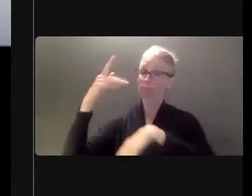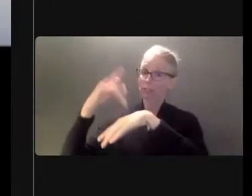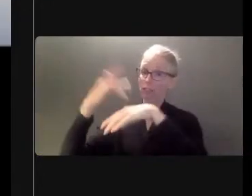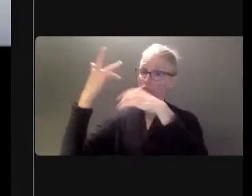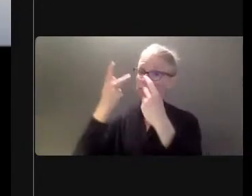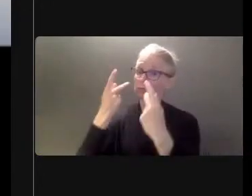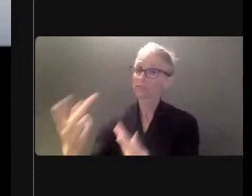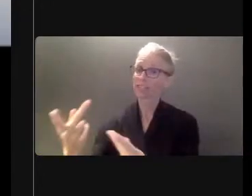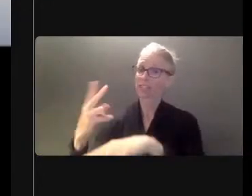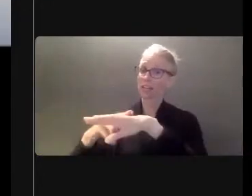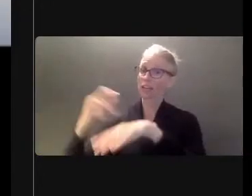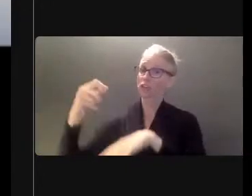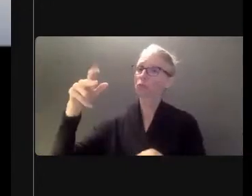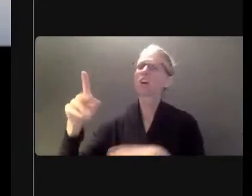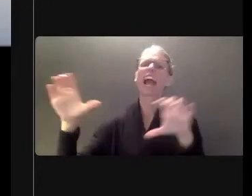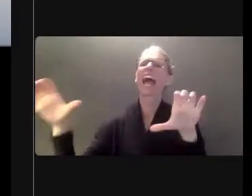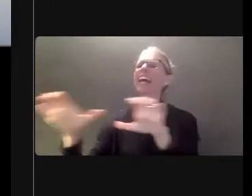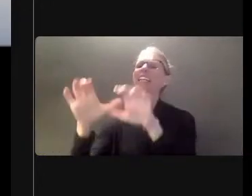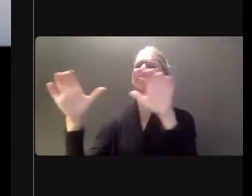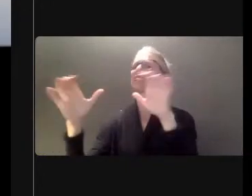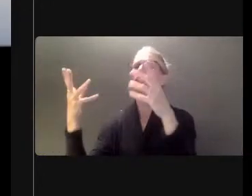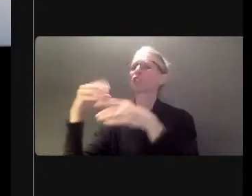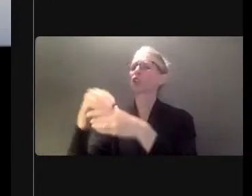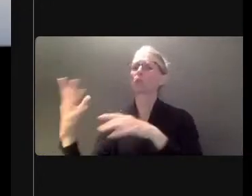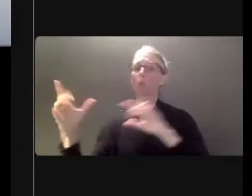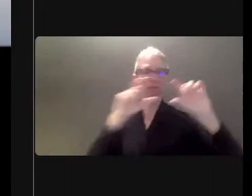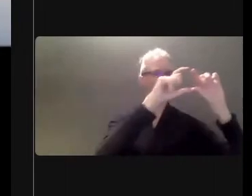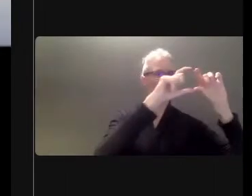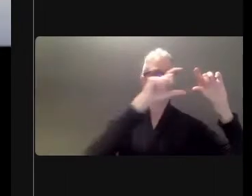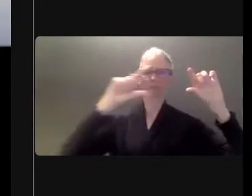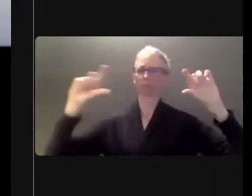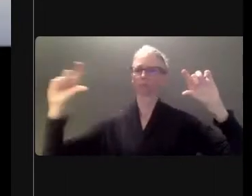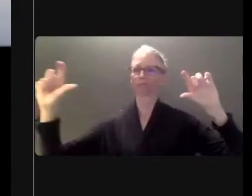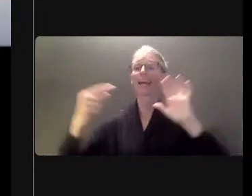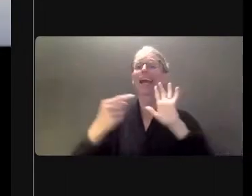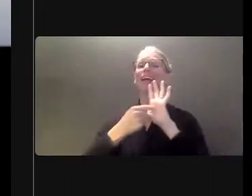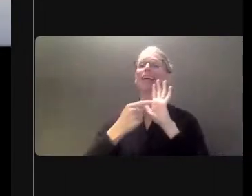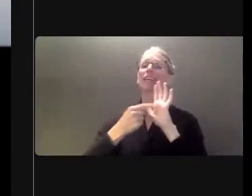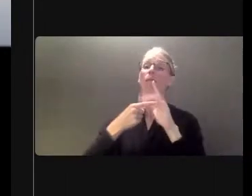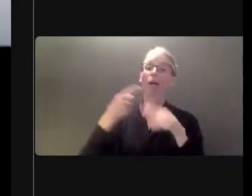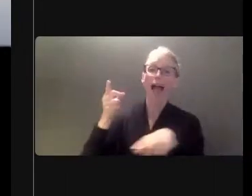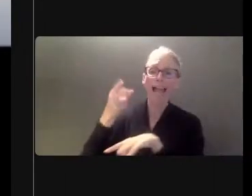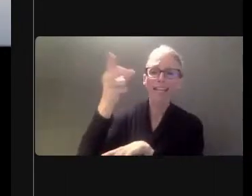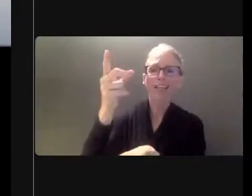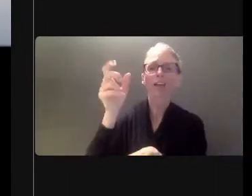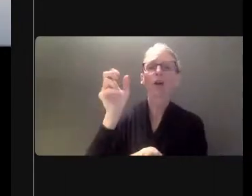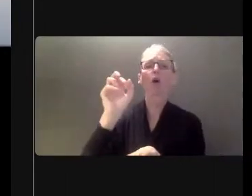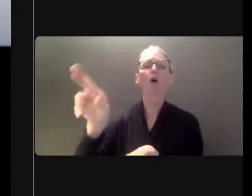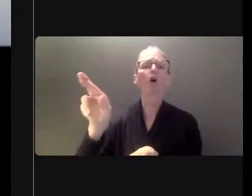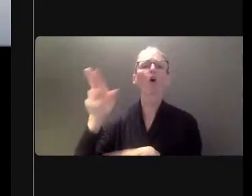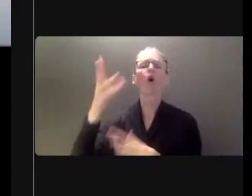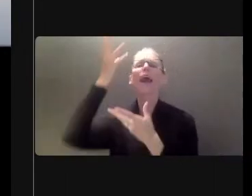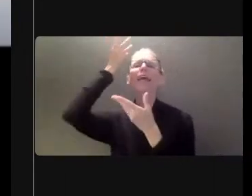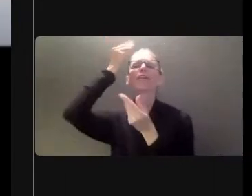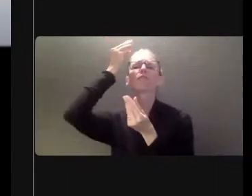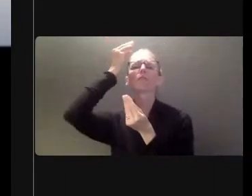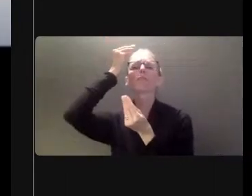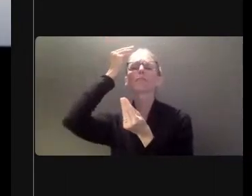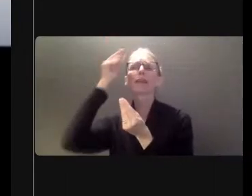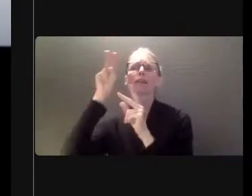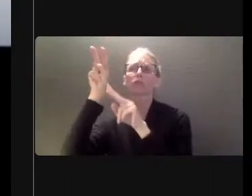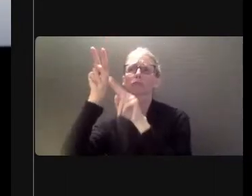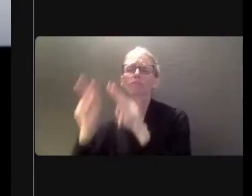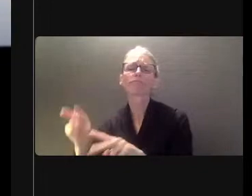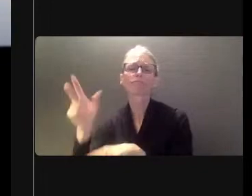park, such as hiking or getting information. On the vertical axis will be the list of everybody's